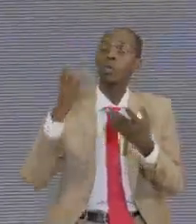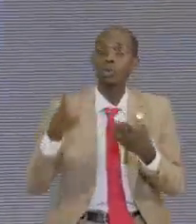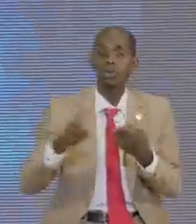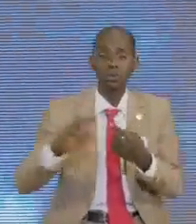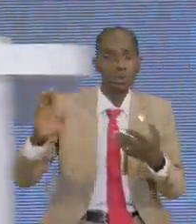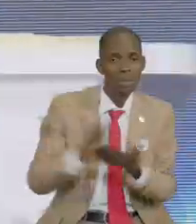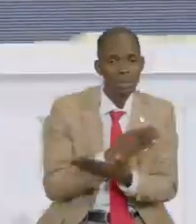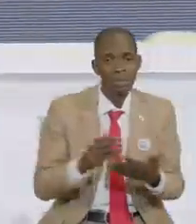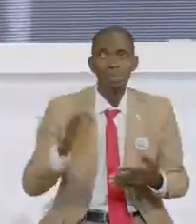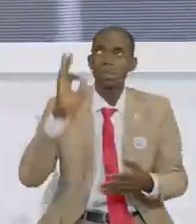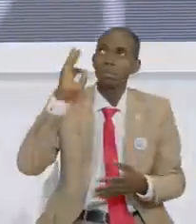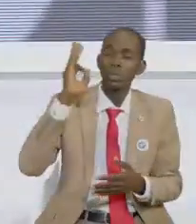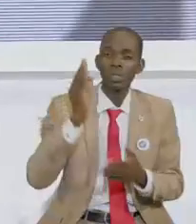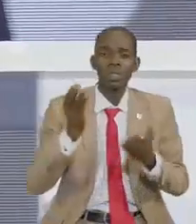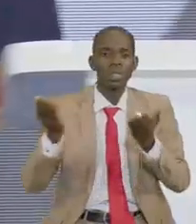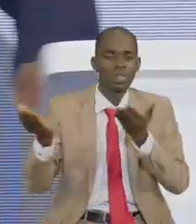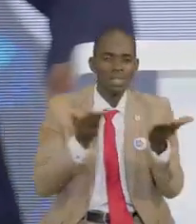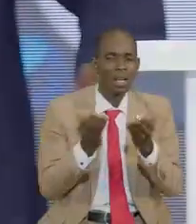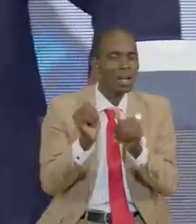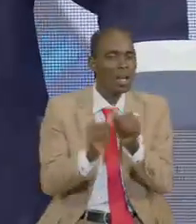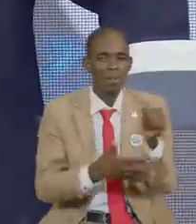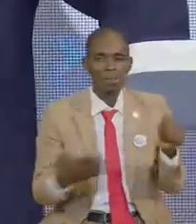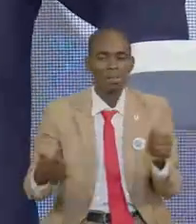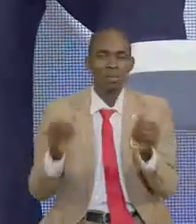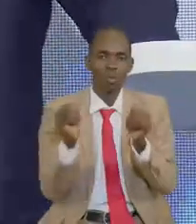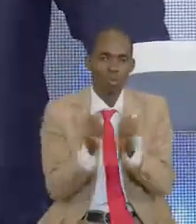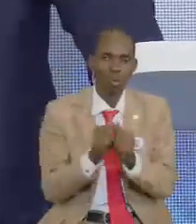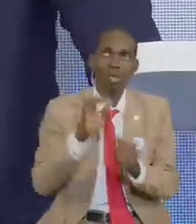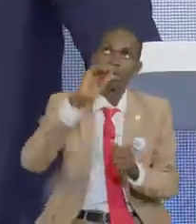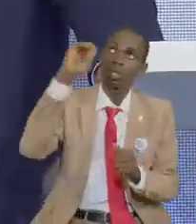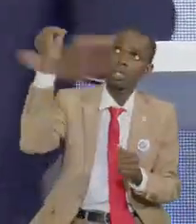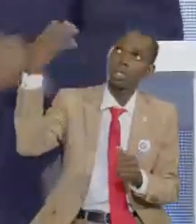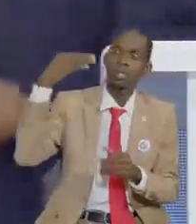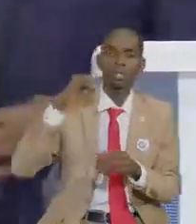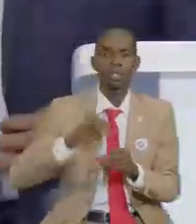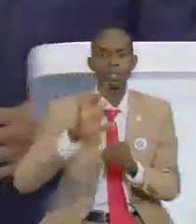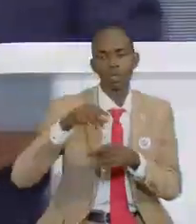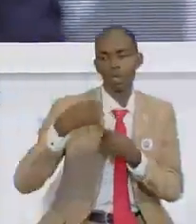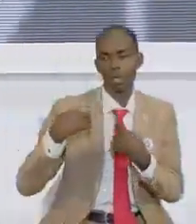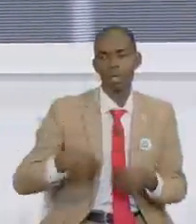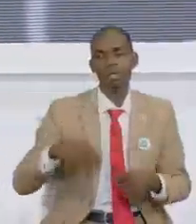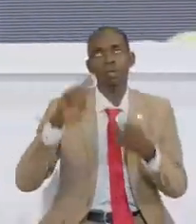he wants you to do it with grace in your heart unto the Lord.